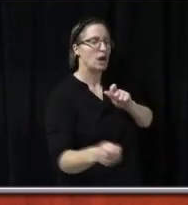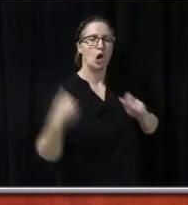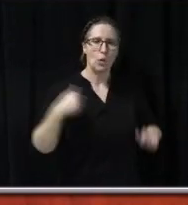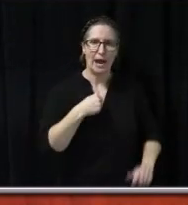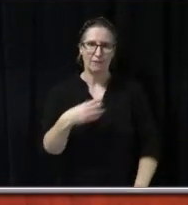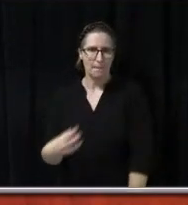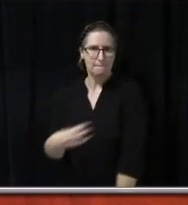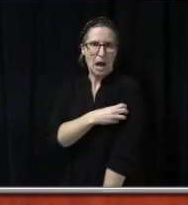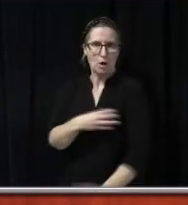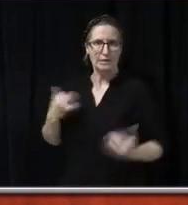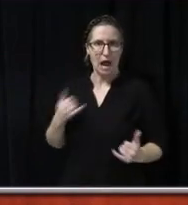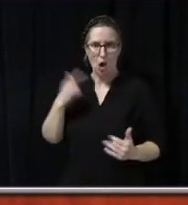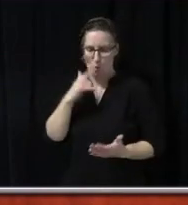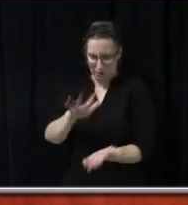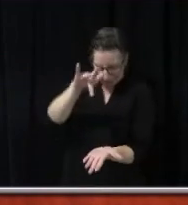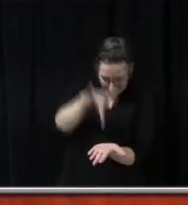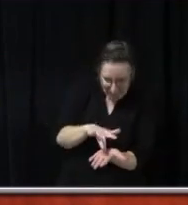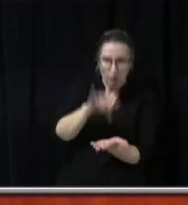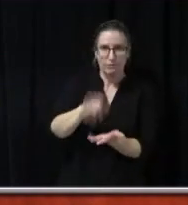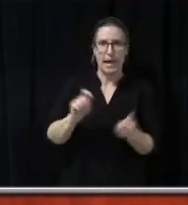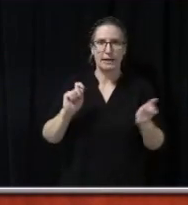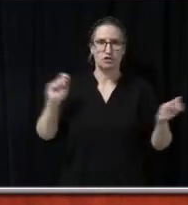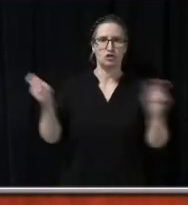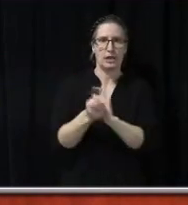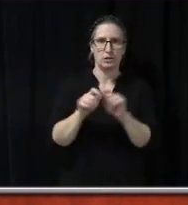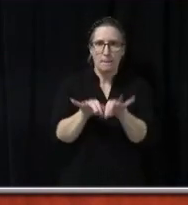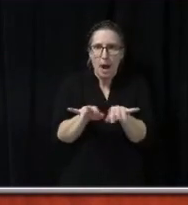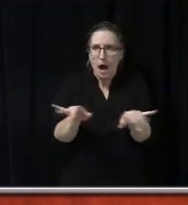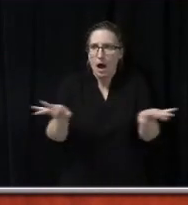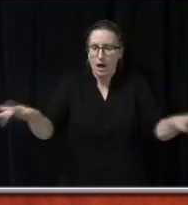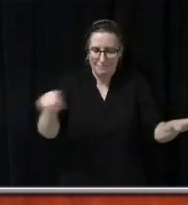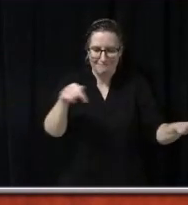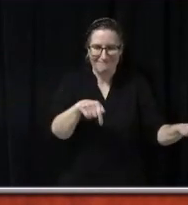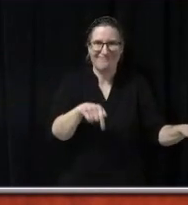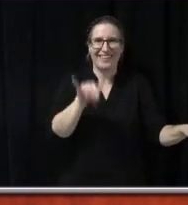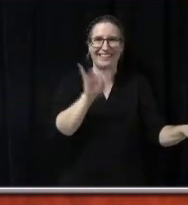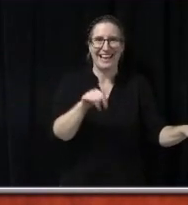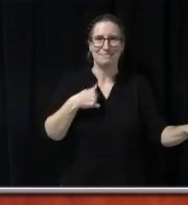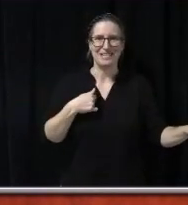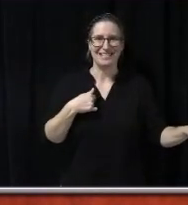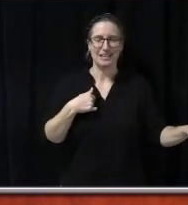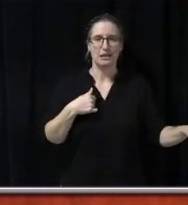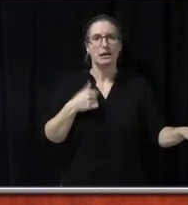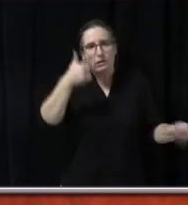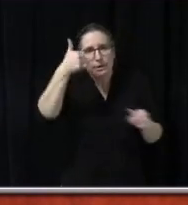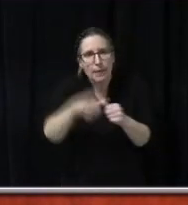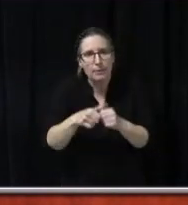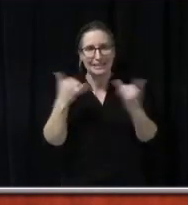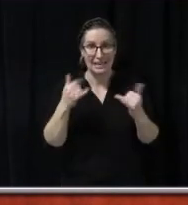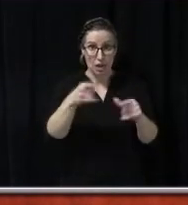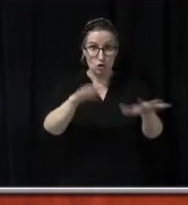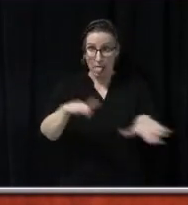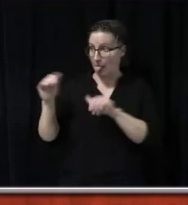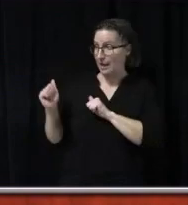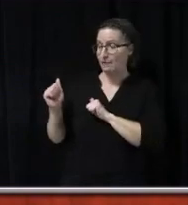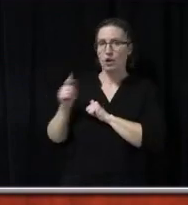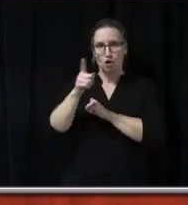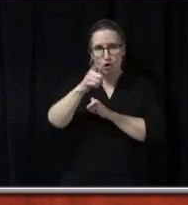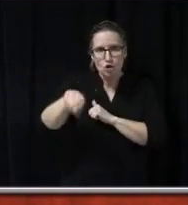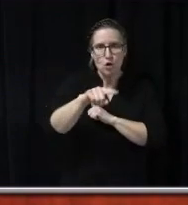power to be at the center of that transformation. So as you leave here today, remember, you